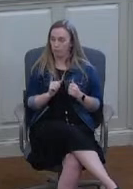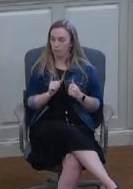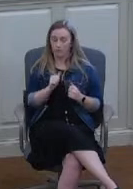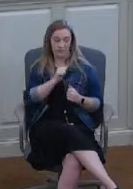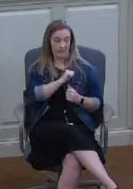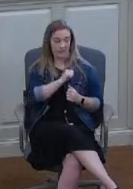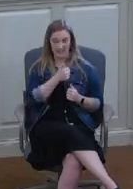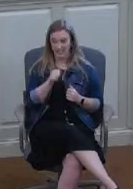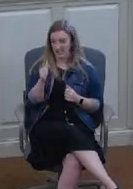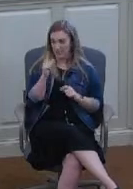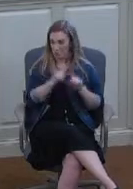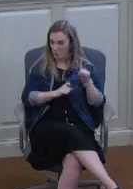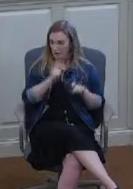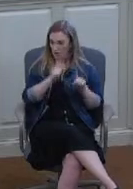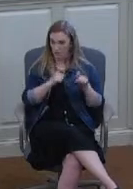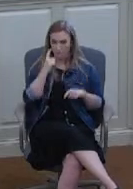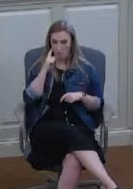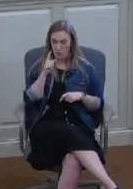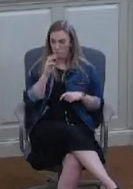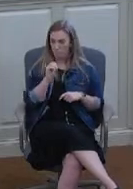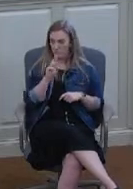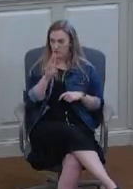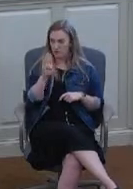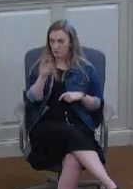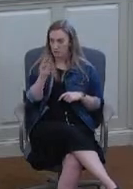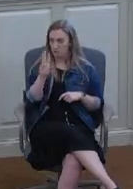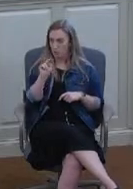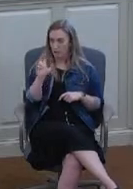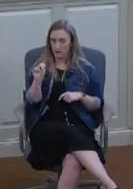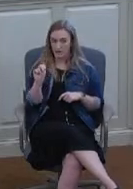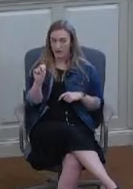Commissioners, you have any questions for Mr. Hunter or for Mr. Bowman?